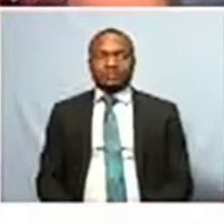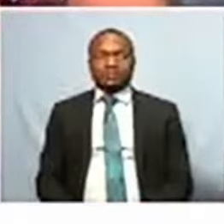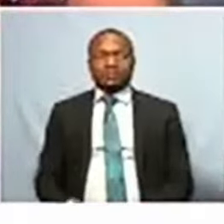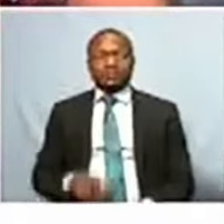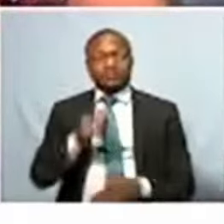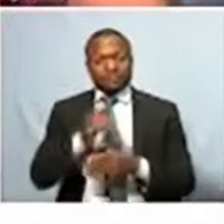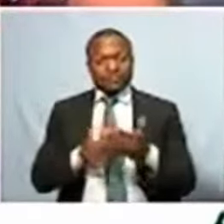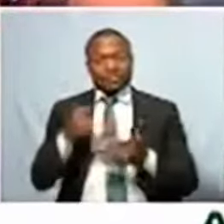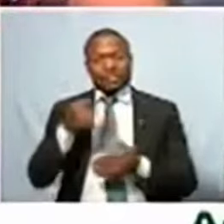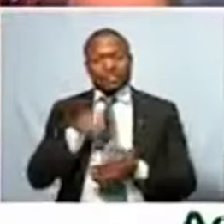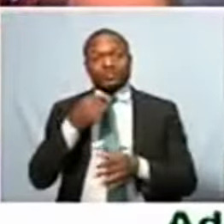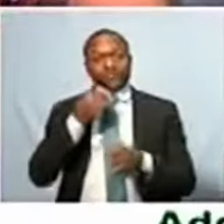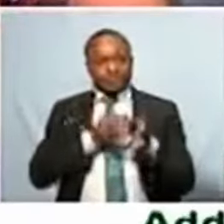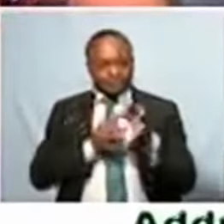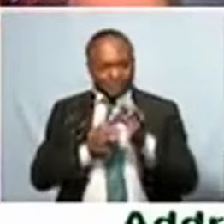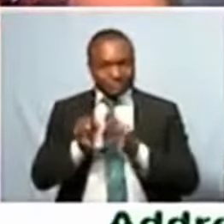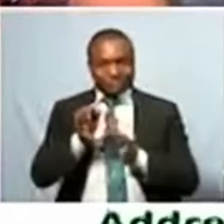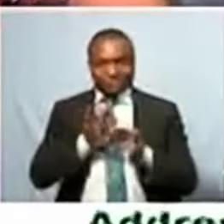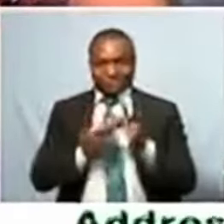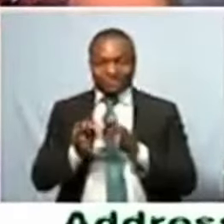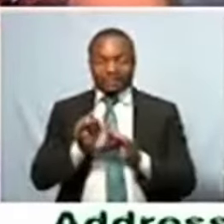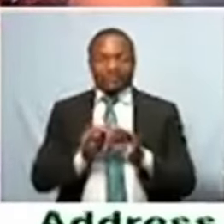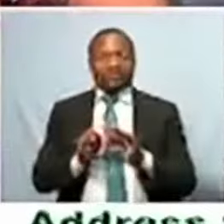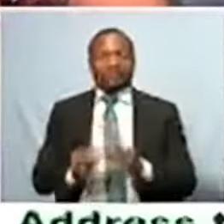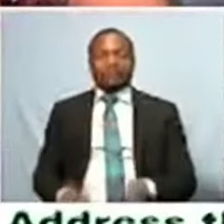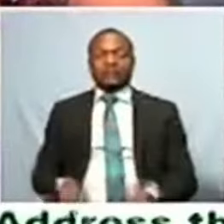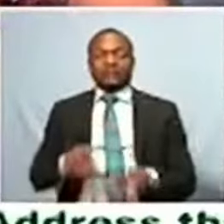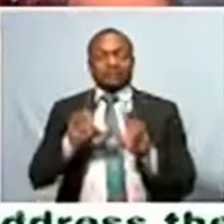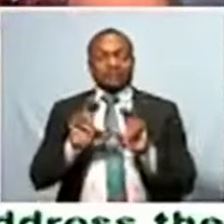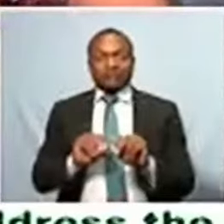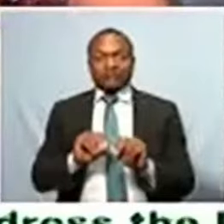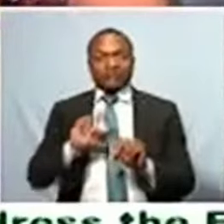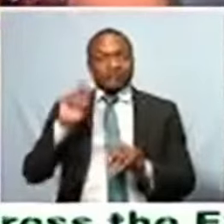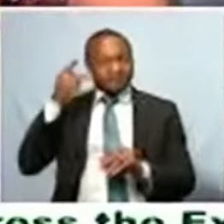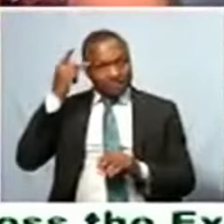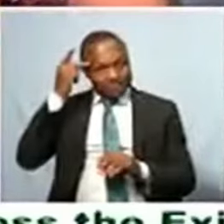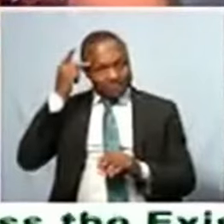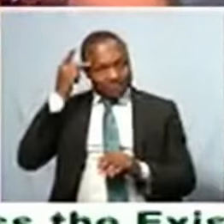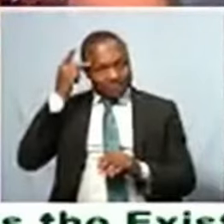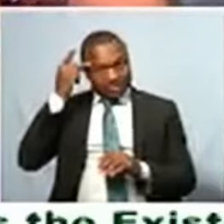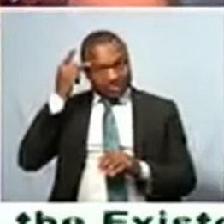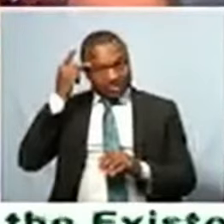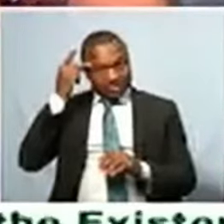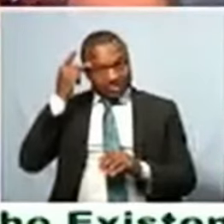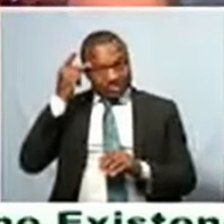To underscore, and on a lighter note, I think there's no political intolerance between me and